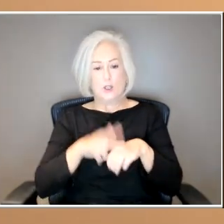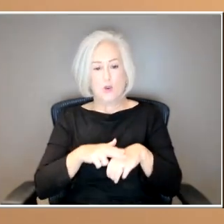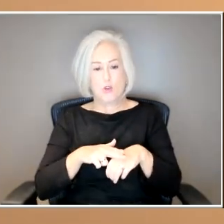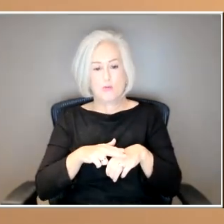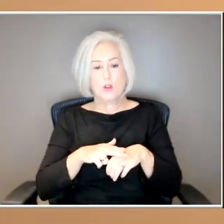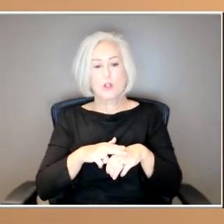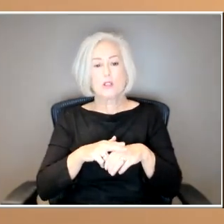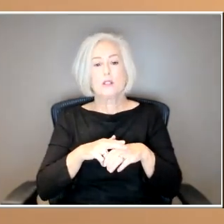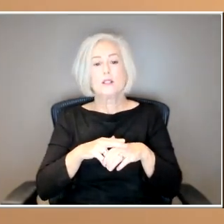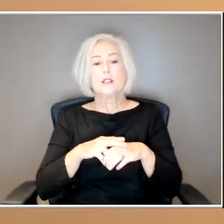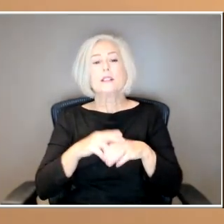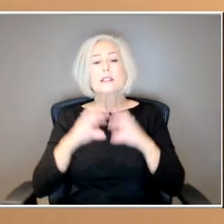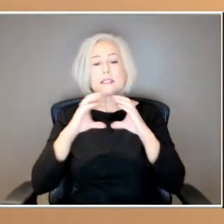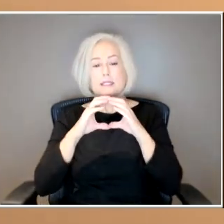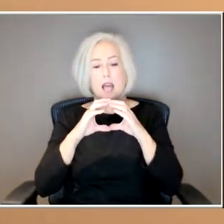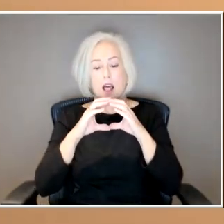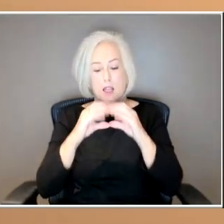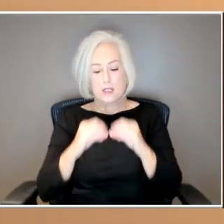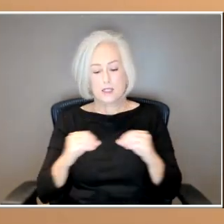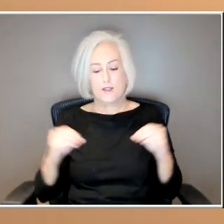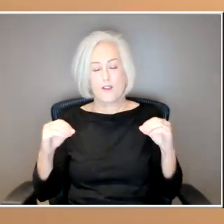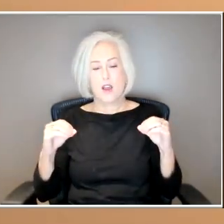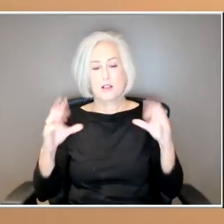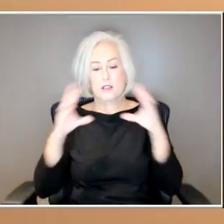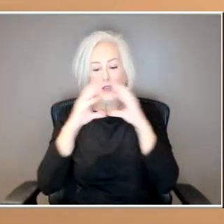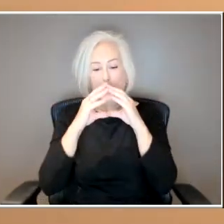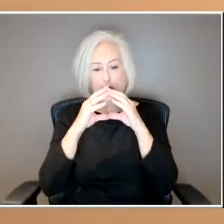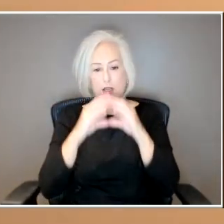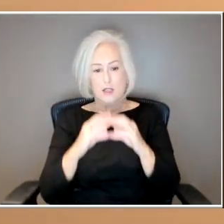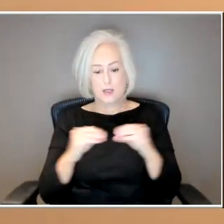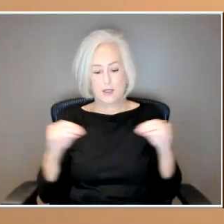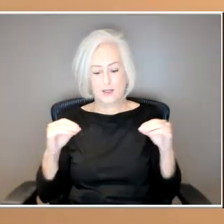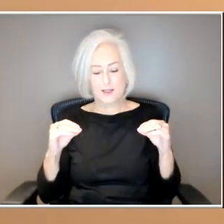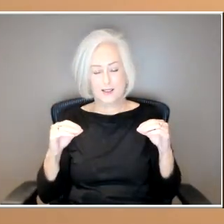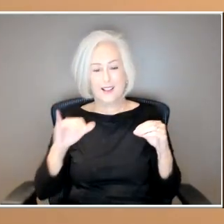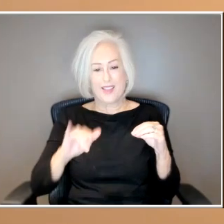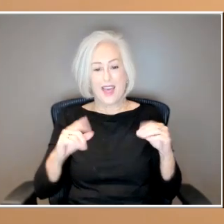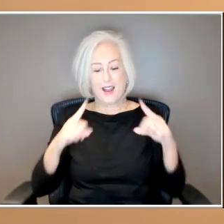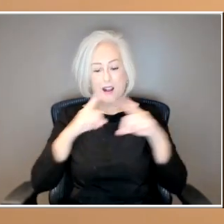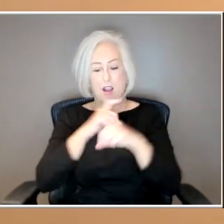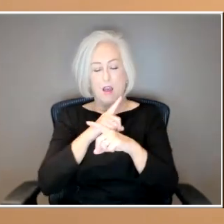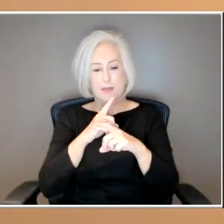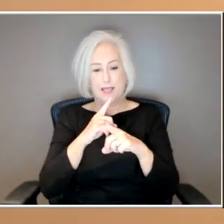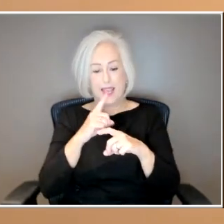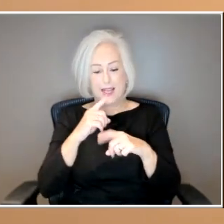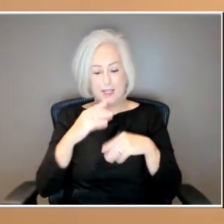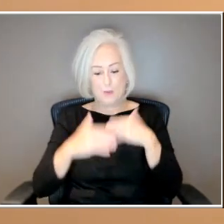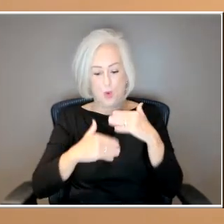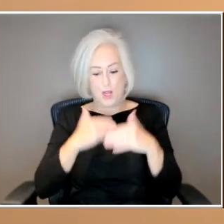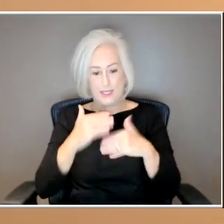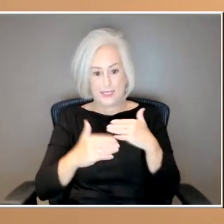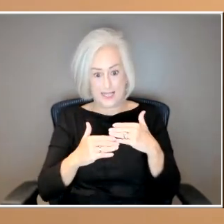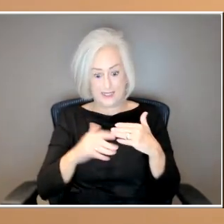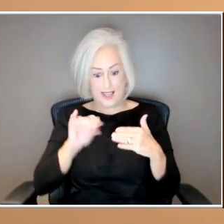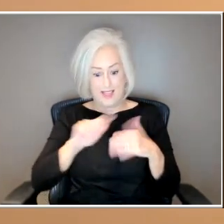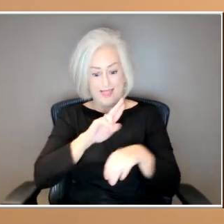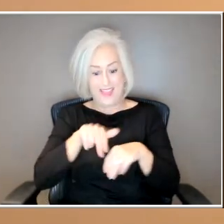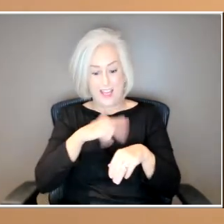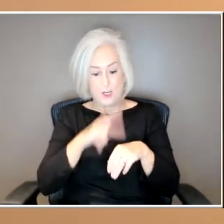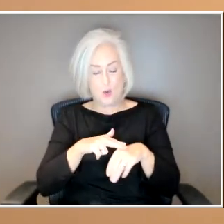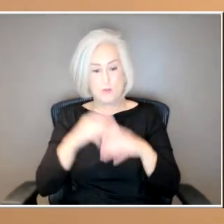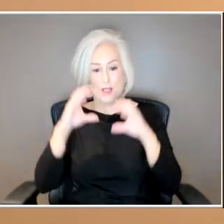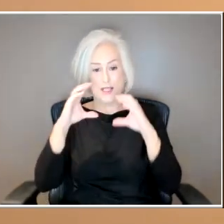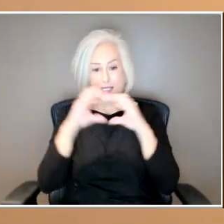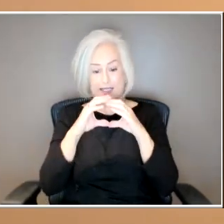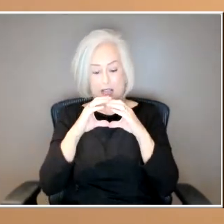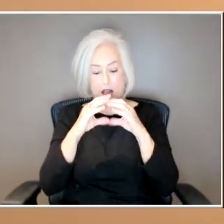cycles of growth and division. And of course, that's a very complicated process. And of course, when the cells are going through these normal cell cycles of growth and